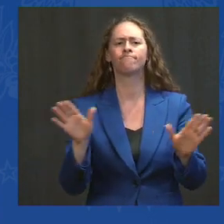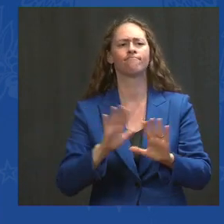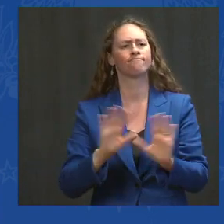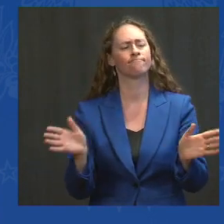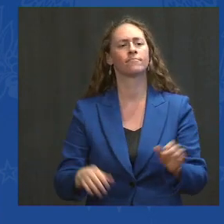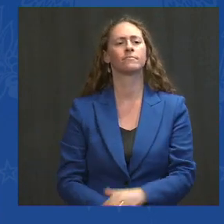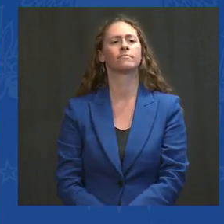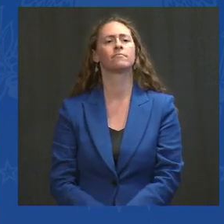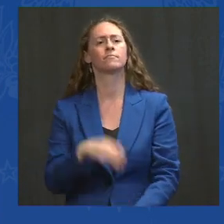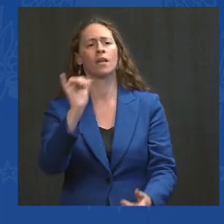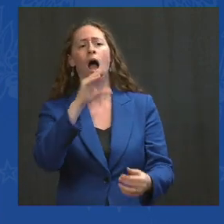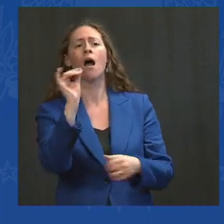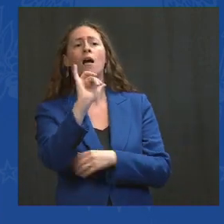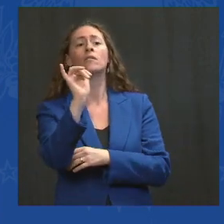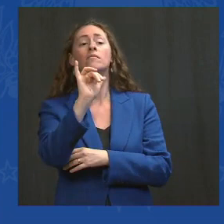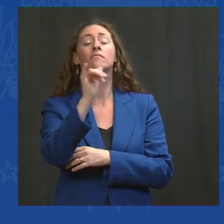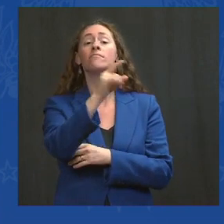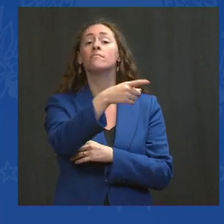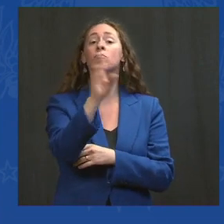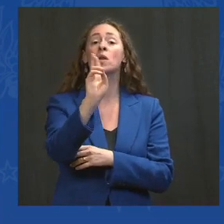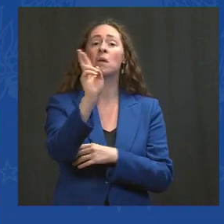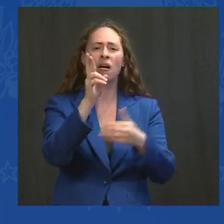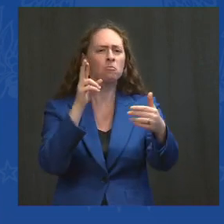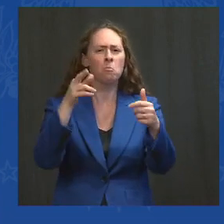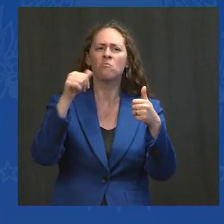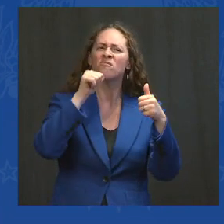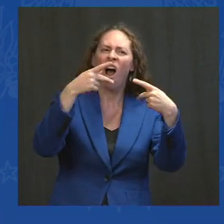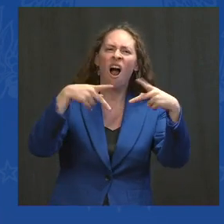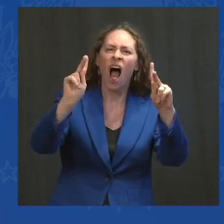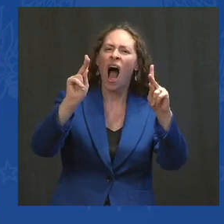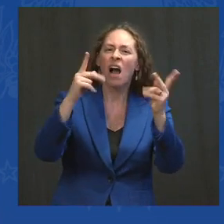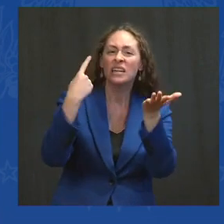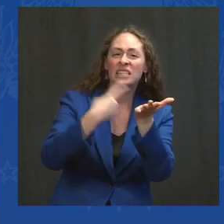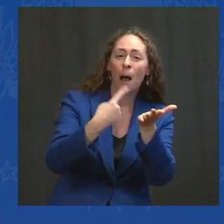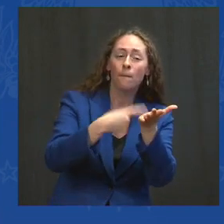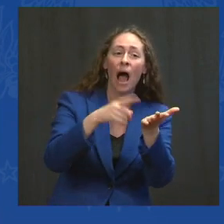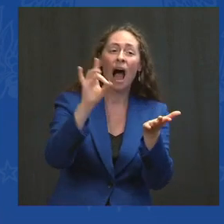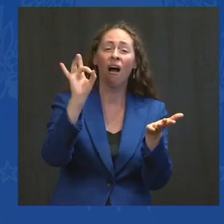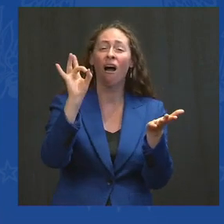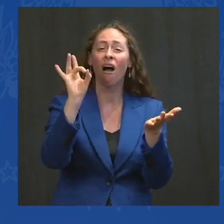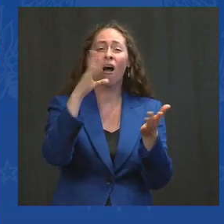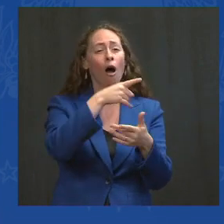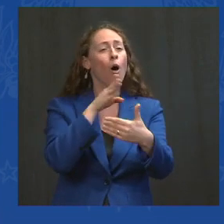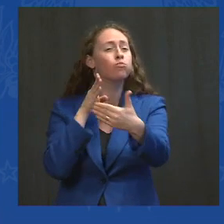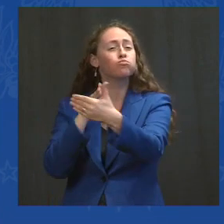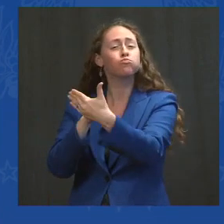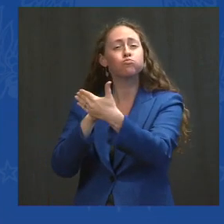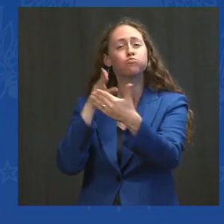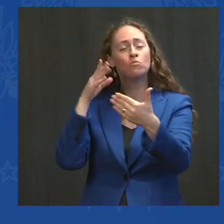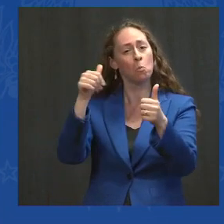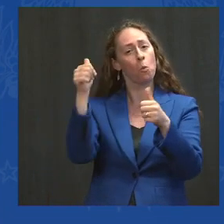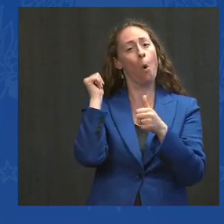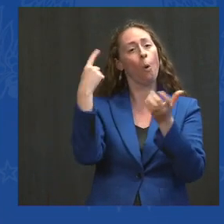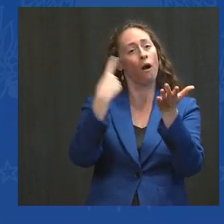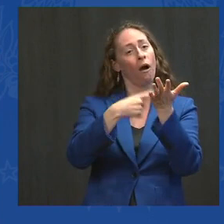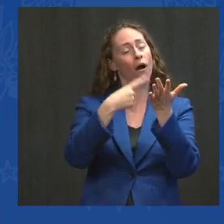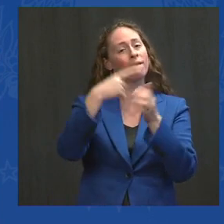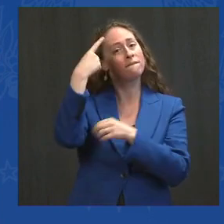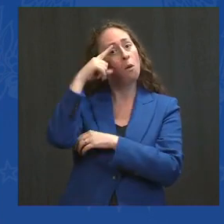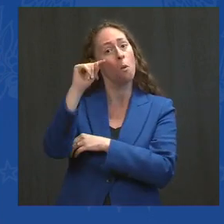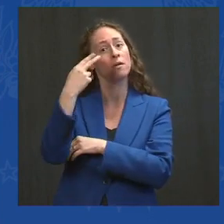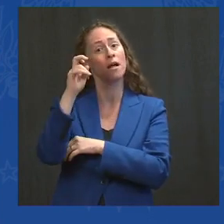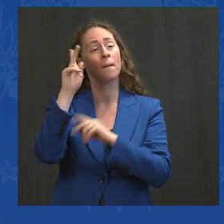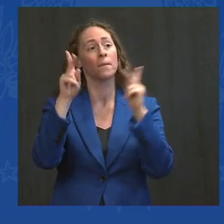even debating, even considering For the People's Act. Senate Democrats stood